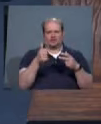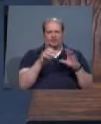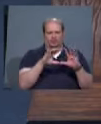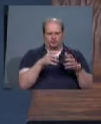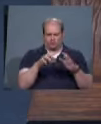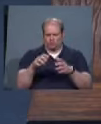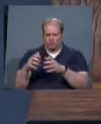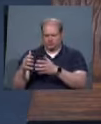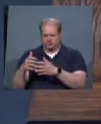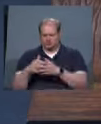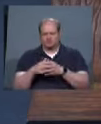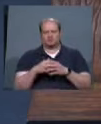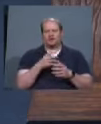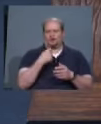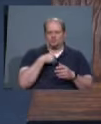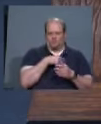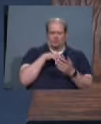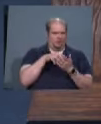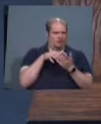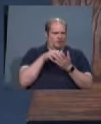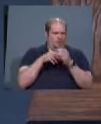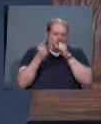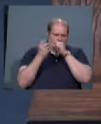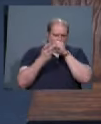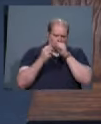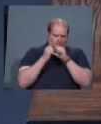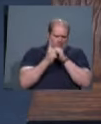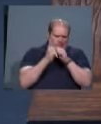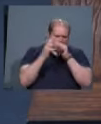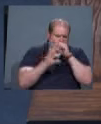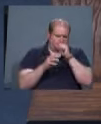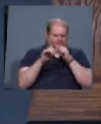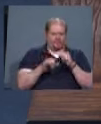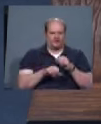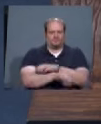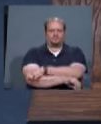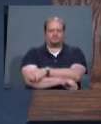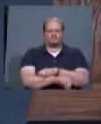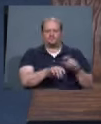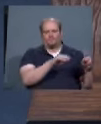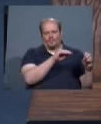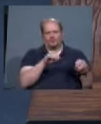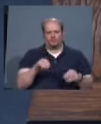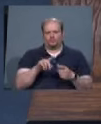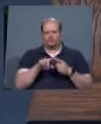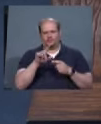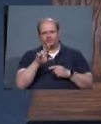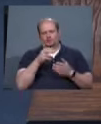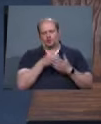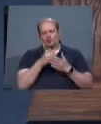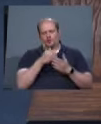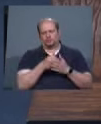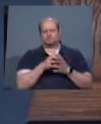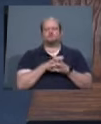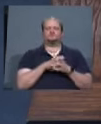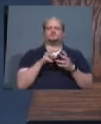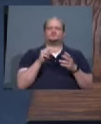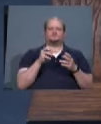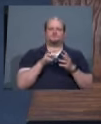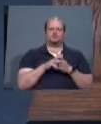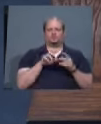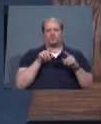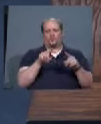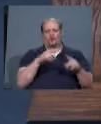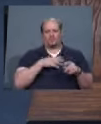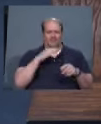sources, and we've studied many of the competitors that are, even one that's coming to Little Rock close by. So while